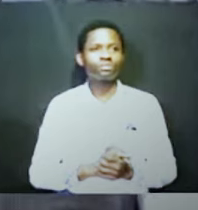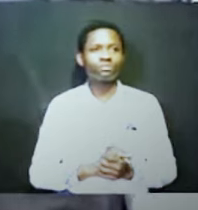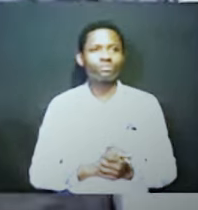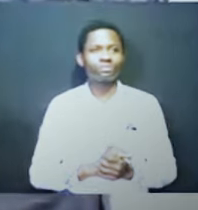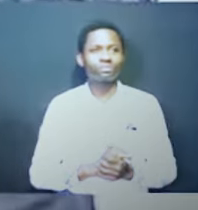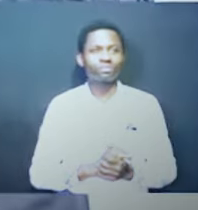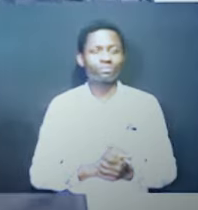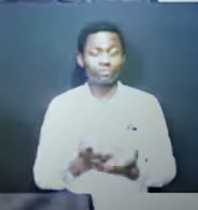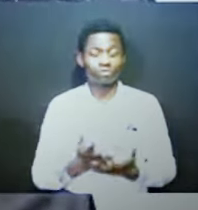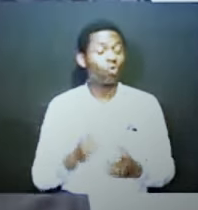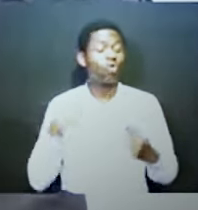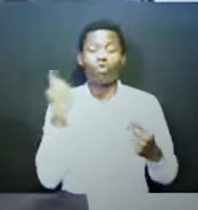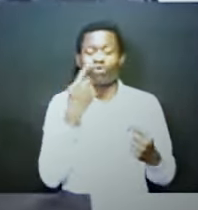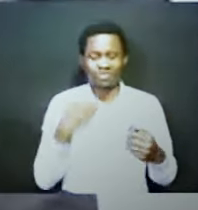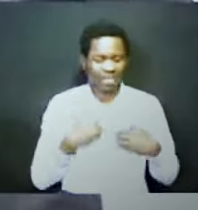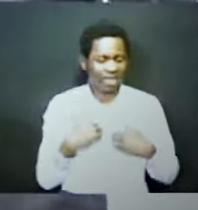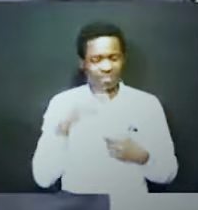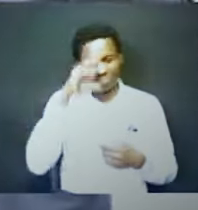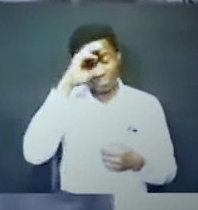always have men of God.